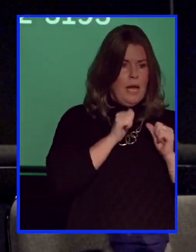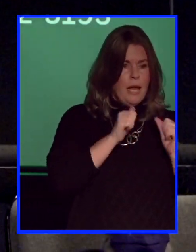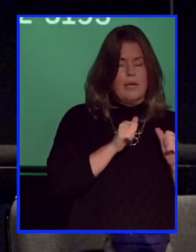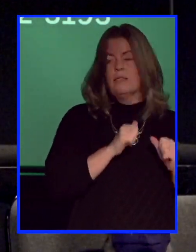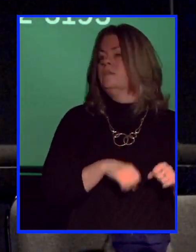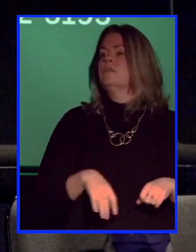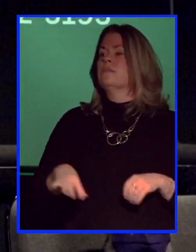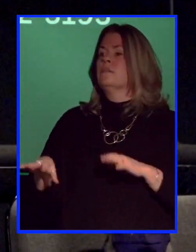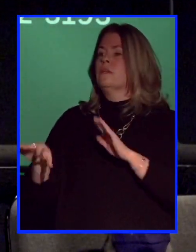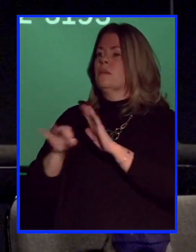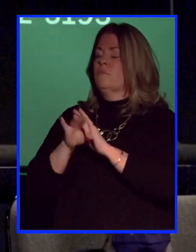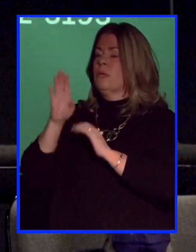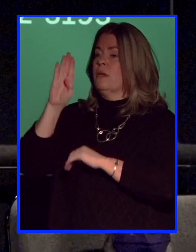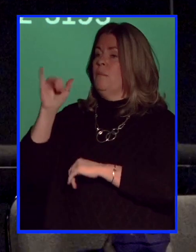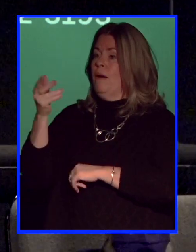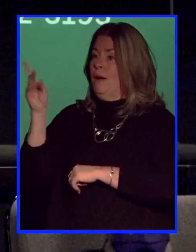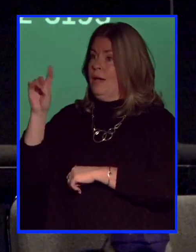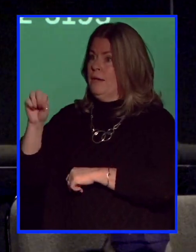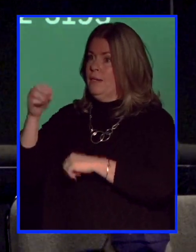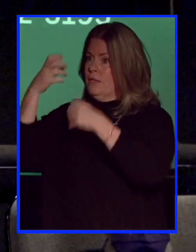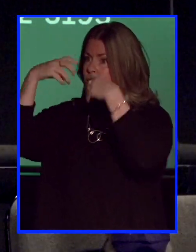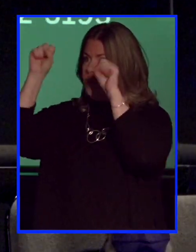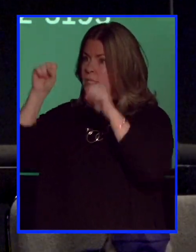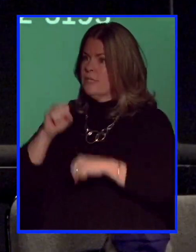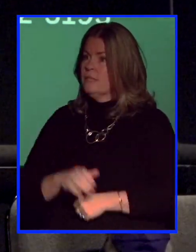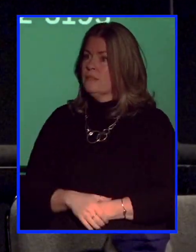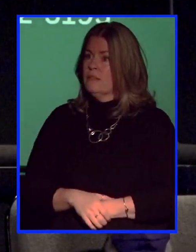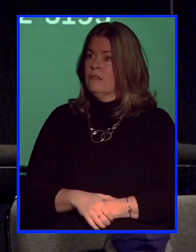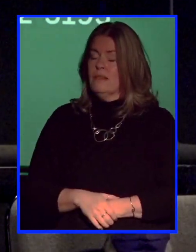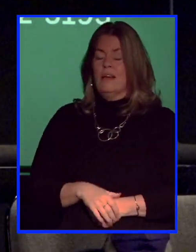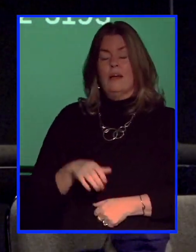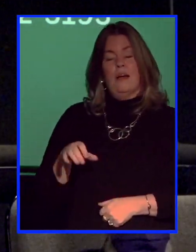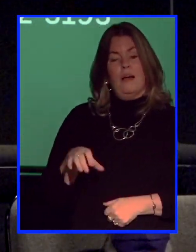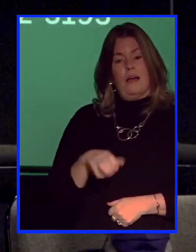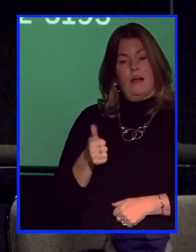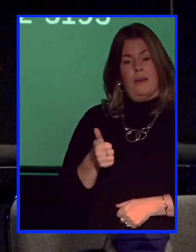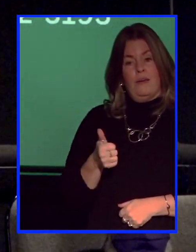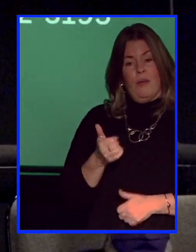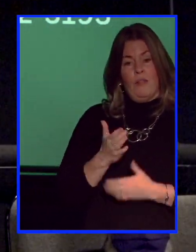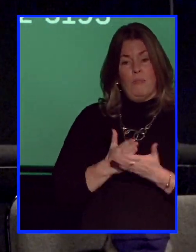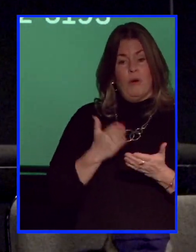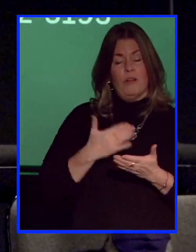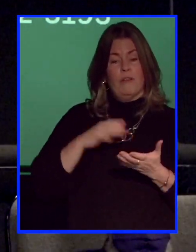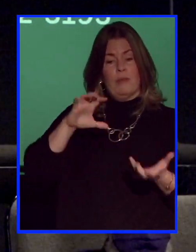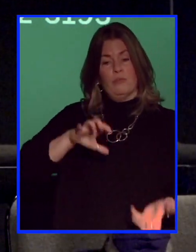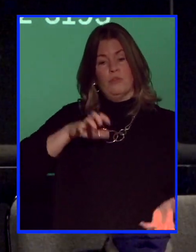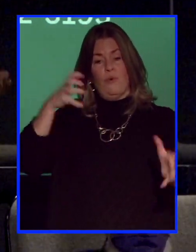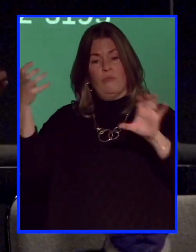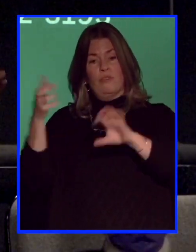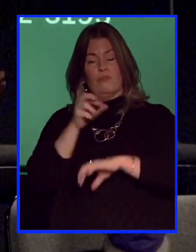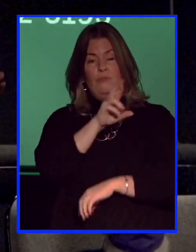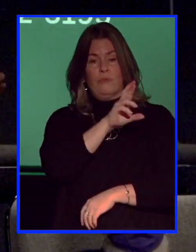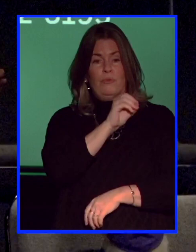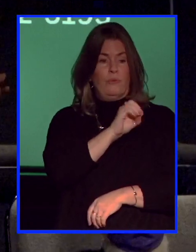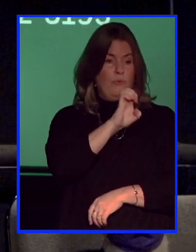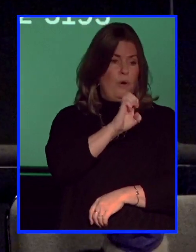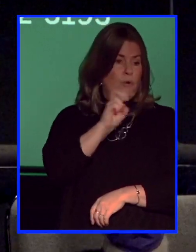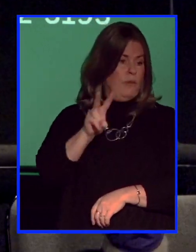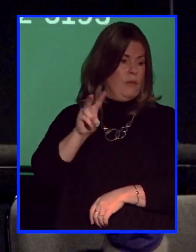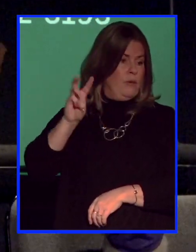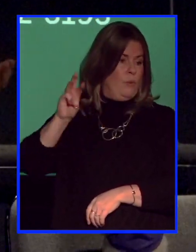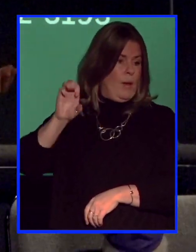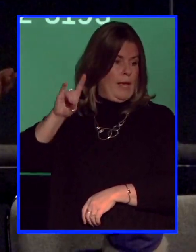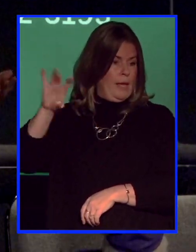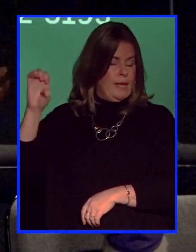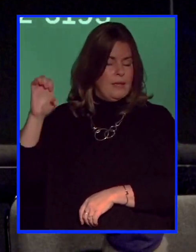president. I think another piece of that referendum came with the overturning of Roe v. Wade and the general outrage that there was